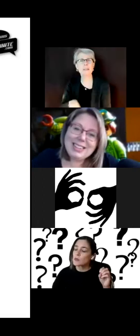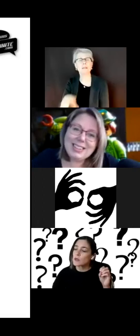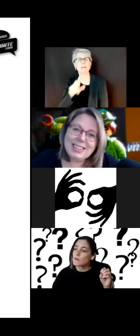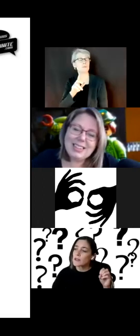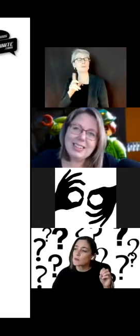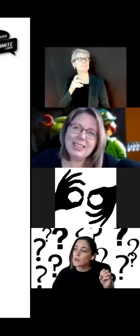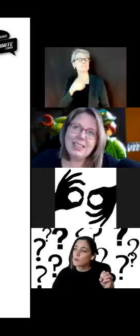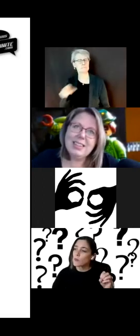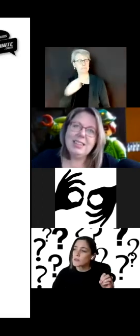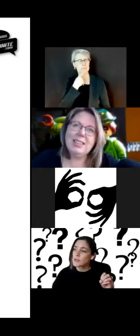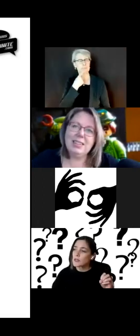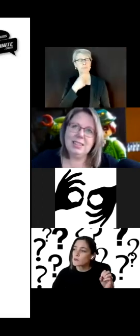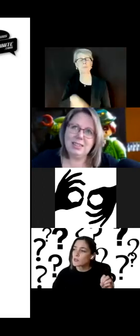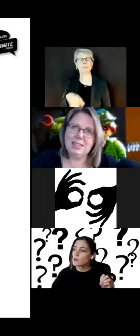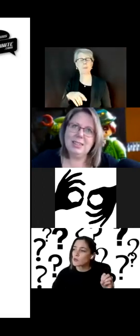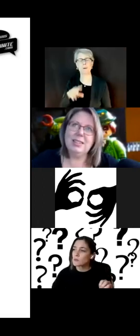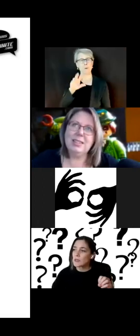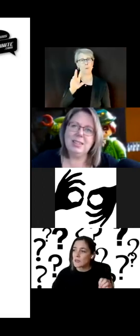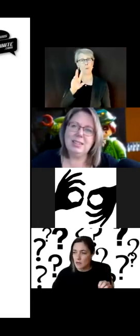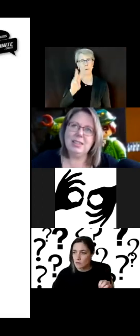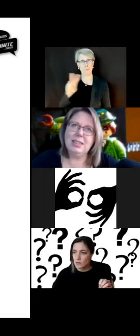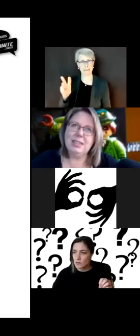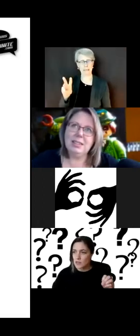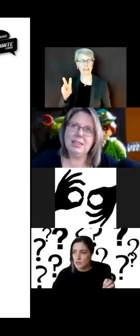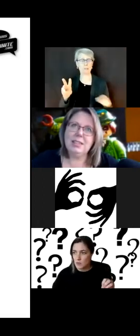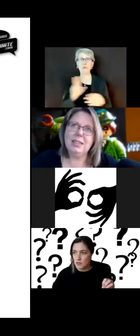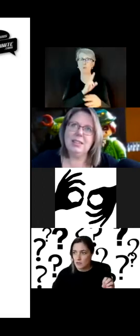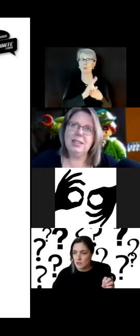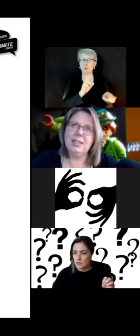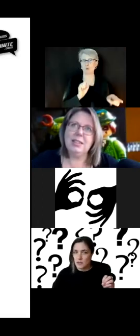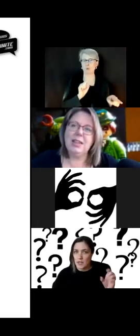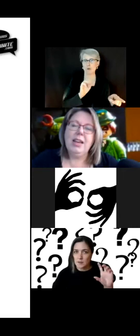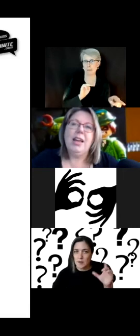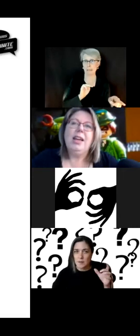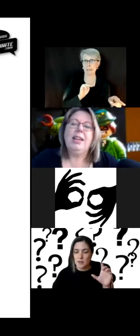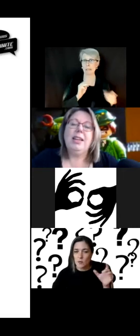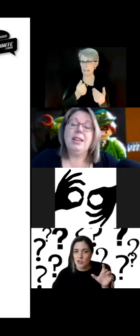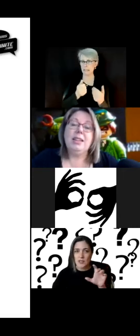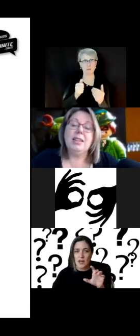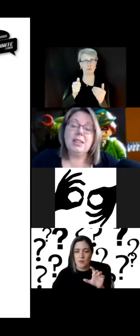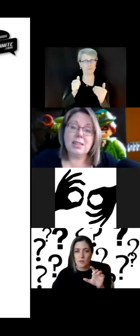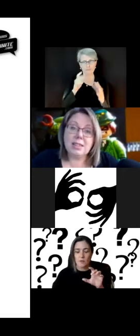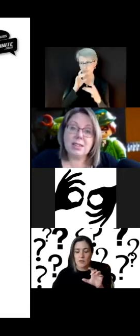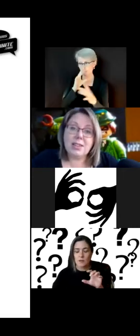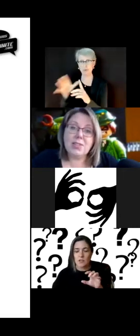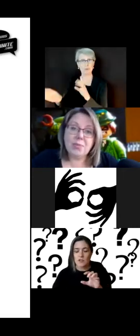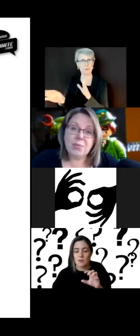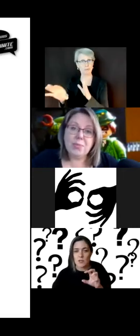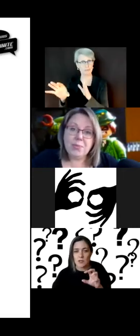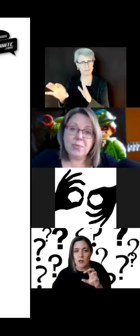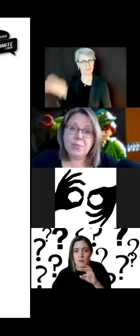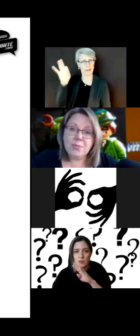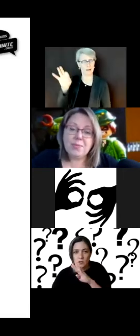relationship between findable on websites with social media accounts? Is there one? I guess maybe the question is what's the relationship